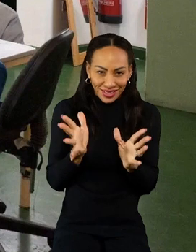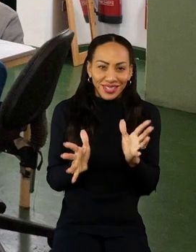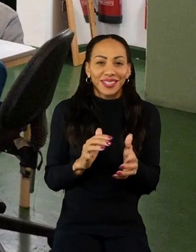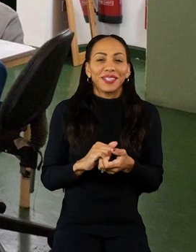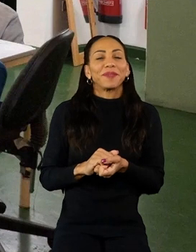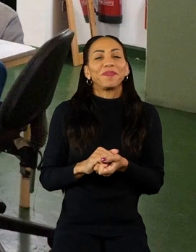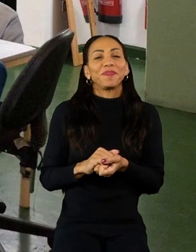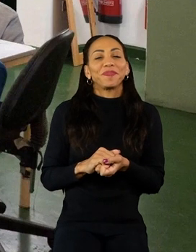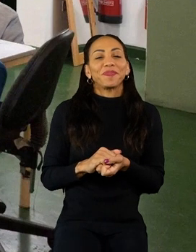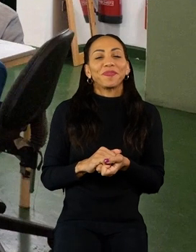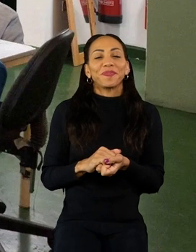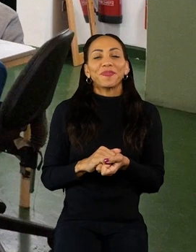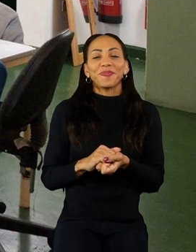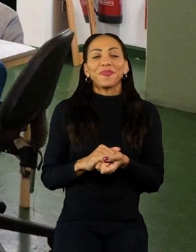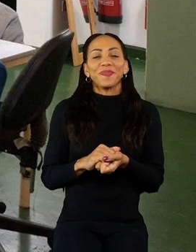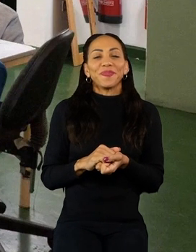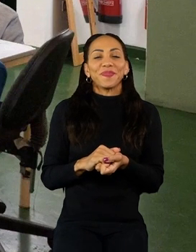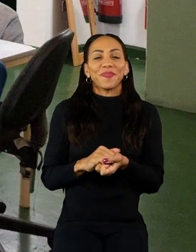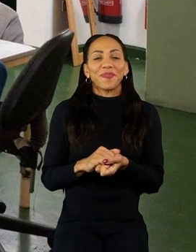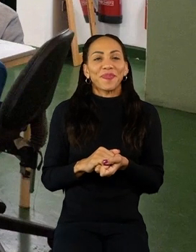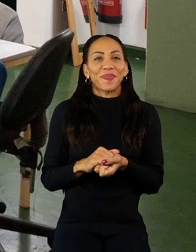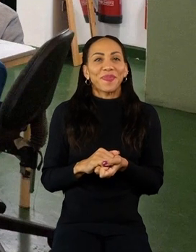as a kind of inseparable